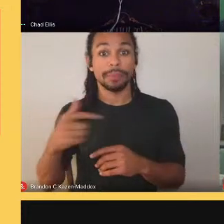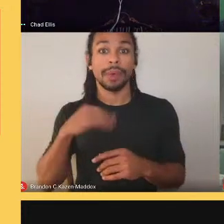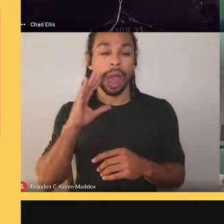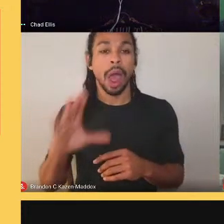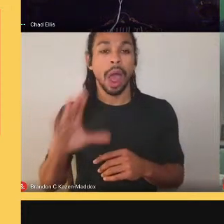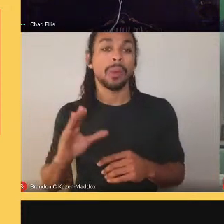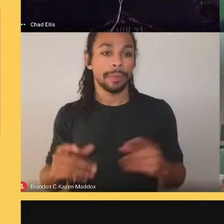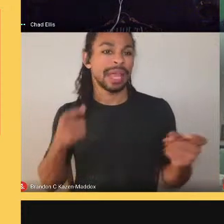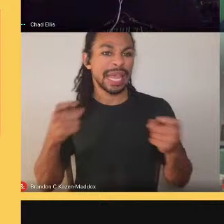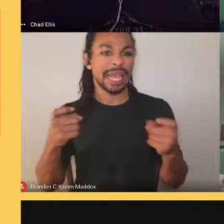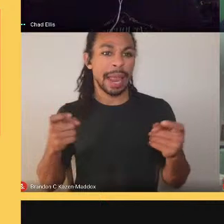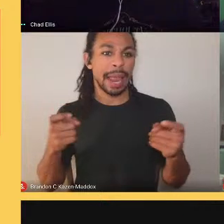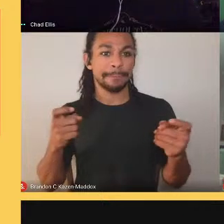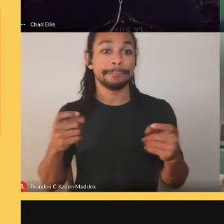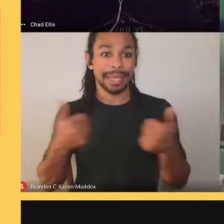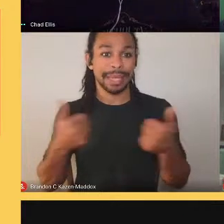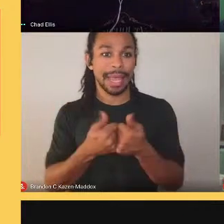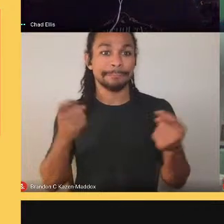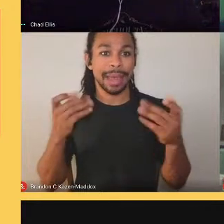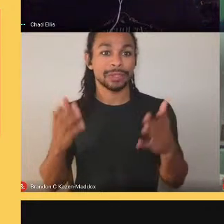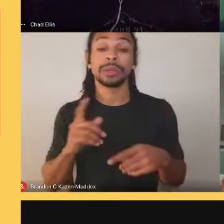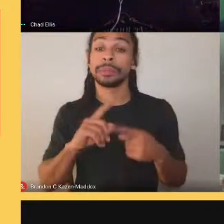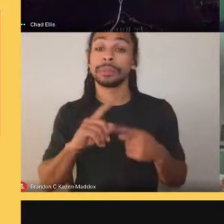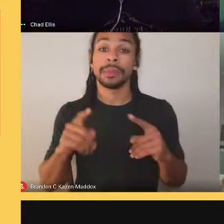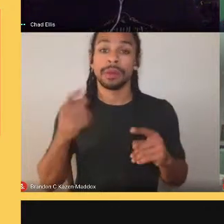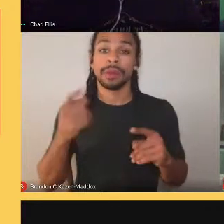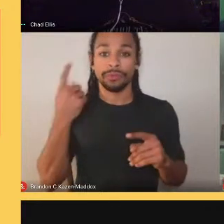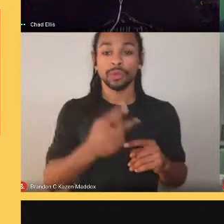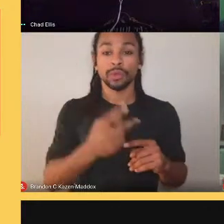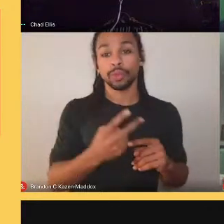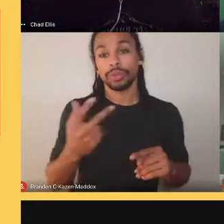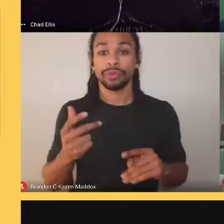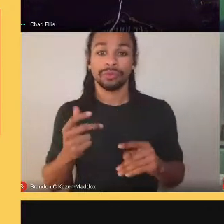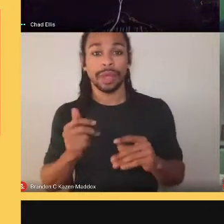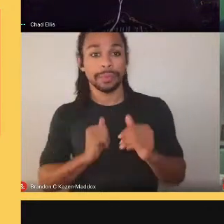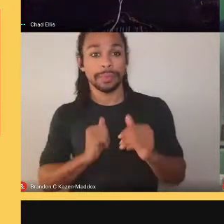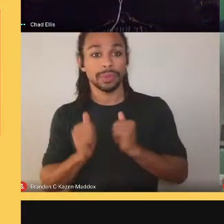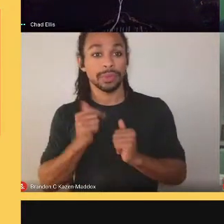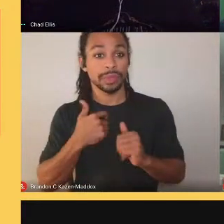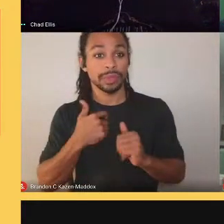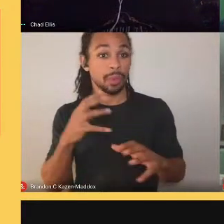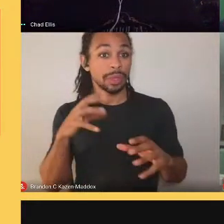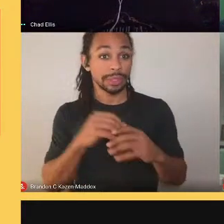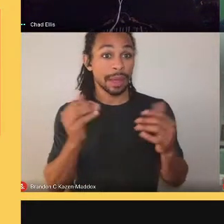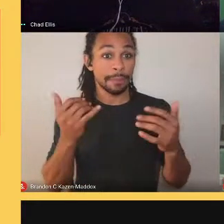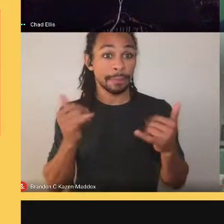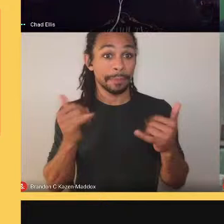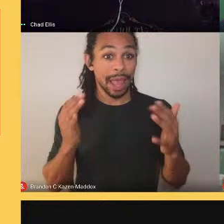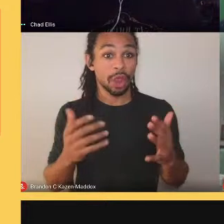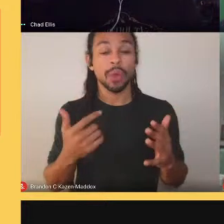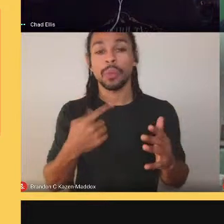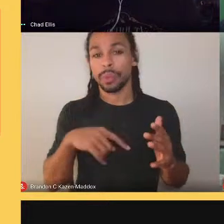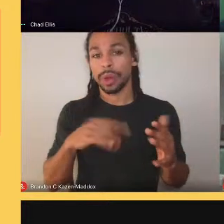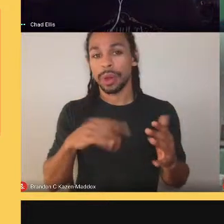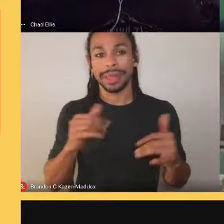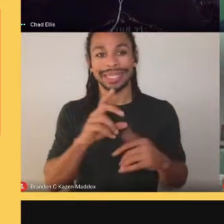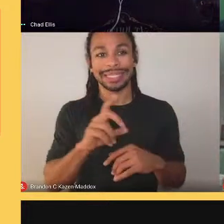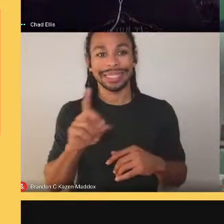player, we were still playing with D&D 5e. And because it is an all